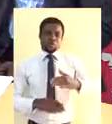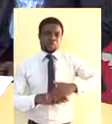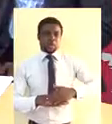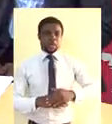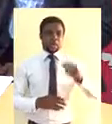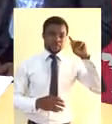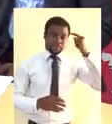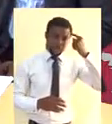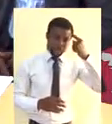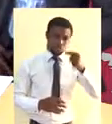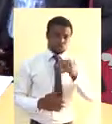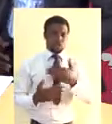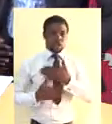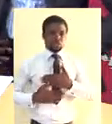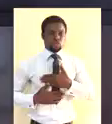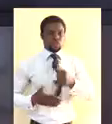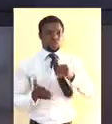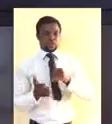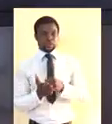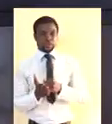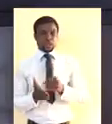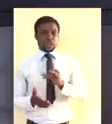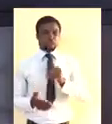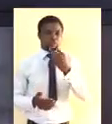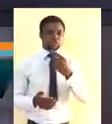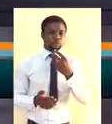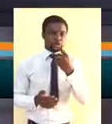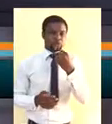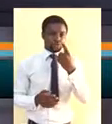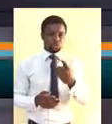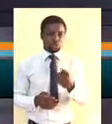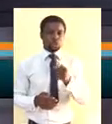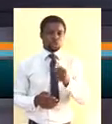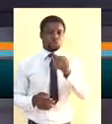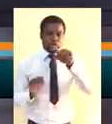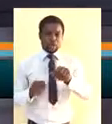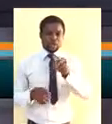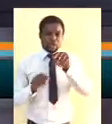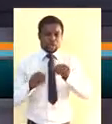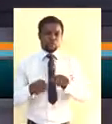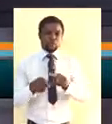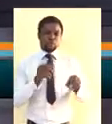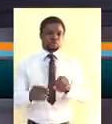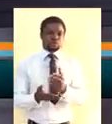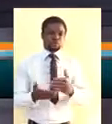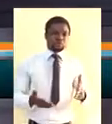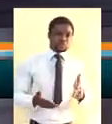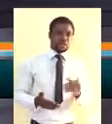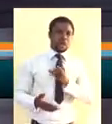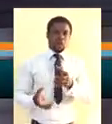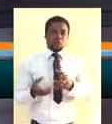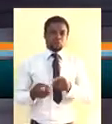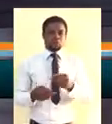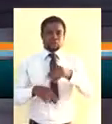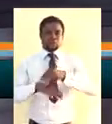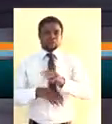Welcome back. Hope you enjoyed the video clip. I'm sure you're able to do something. We want you to send it to us via the